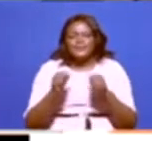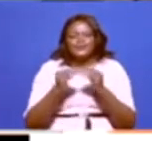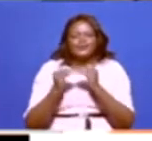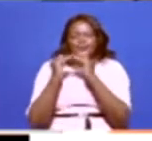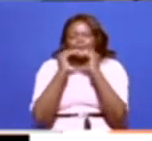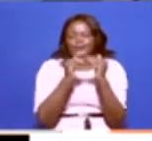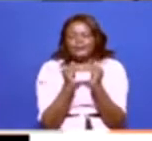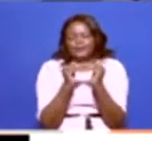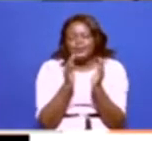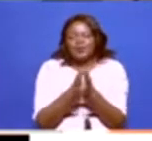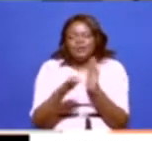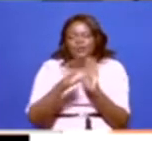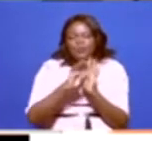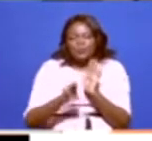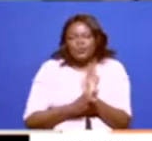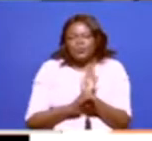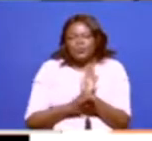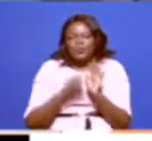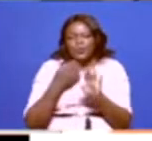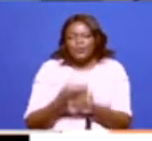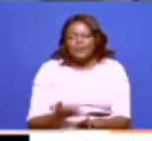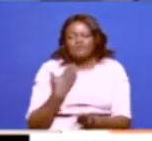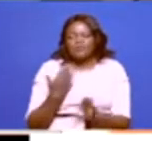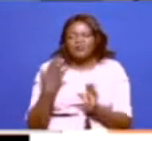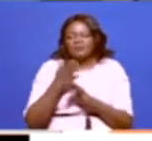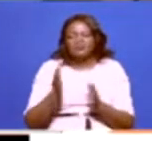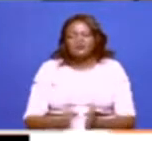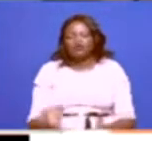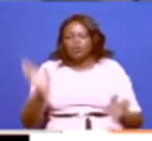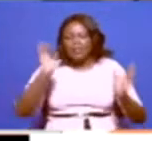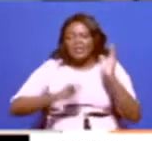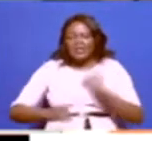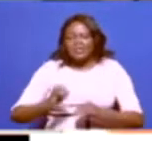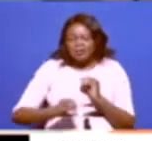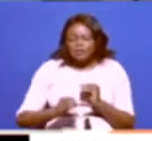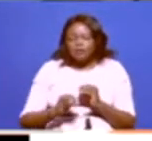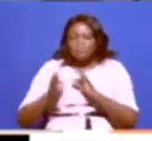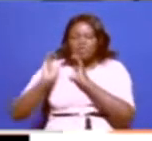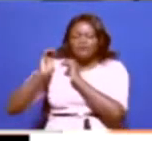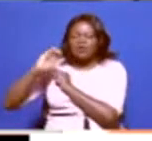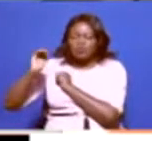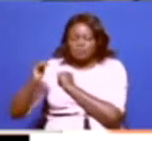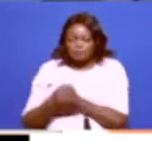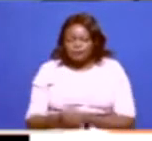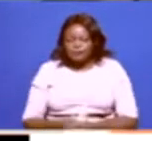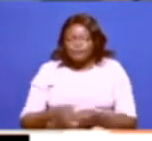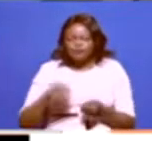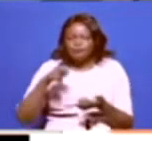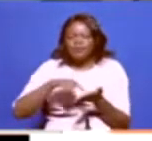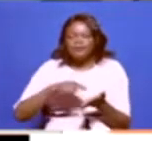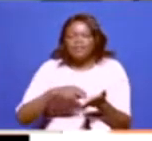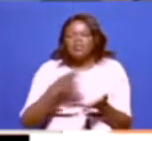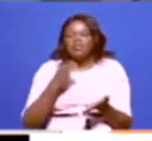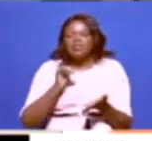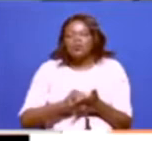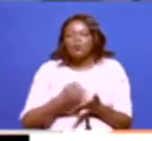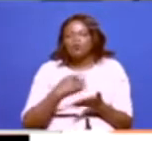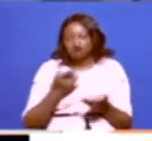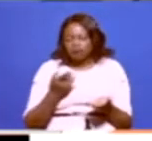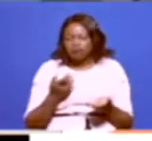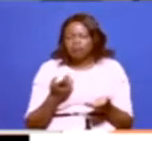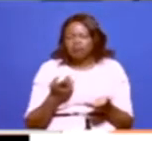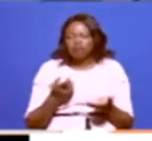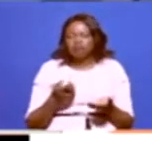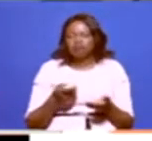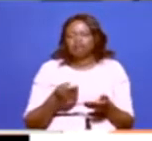and constitutionalism ahead of the next general election in Kilifi County. Aspirants seeking tickets on the Pamoja African Alliance